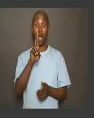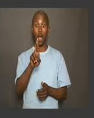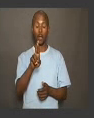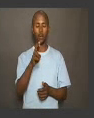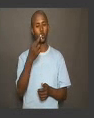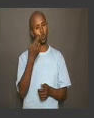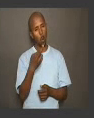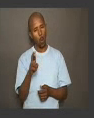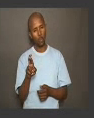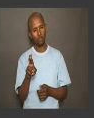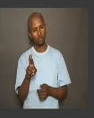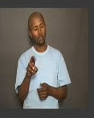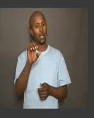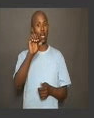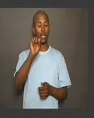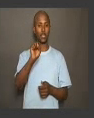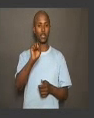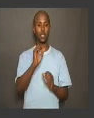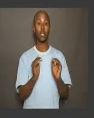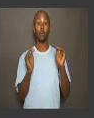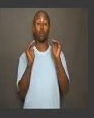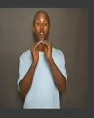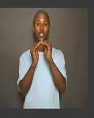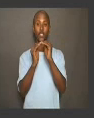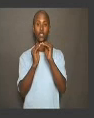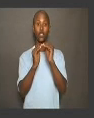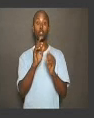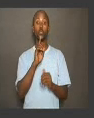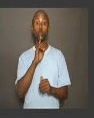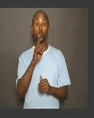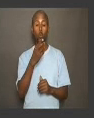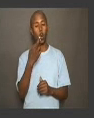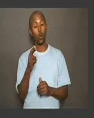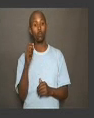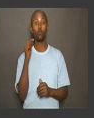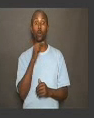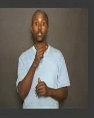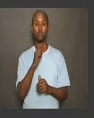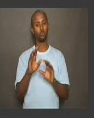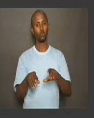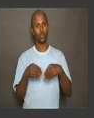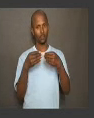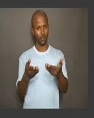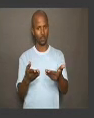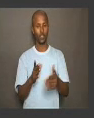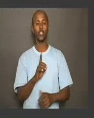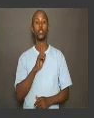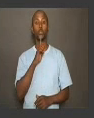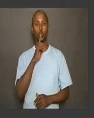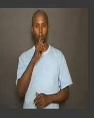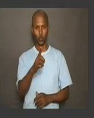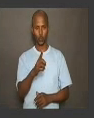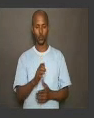R or S is equivalent to true or false, which is equivalent